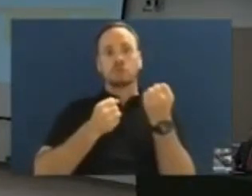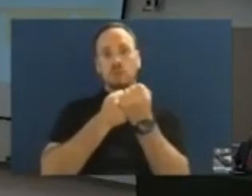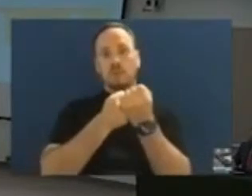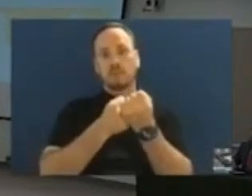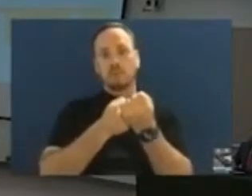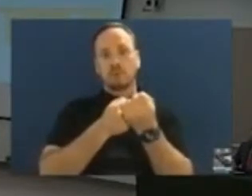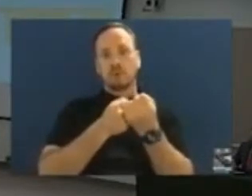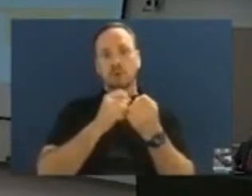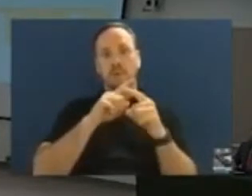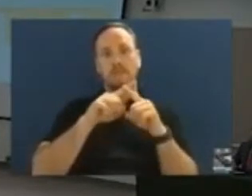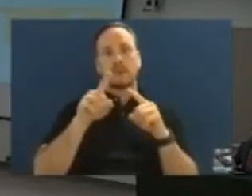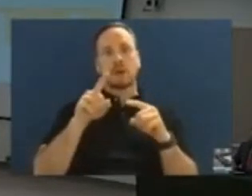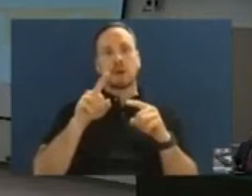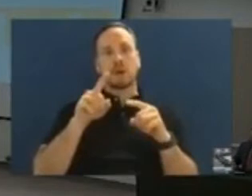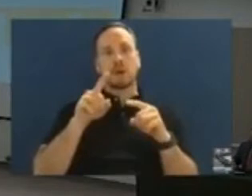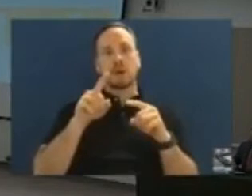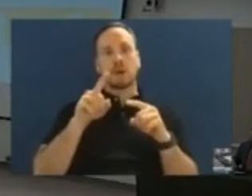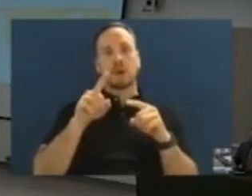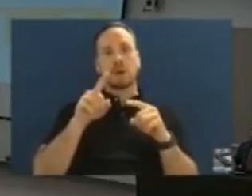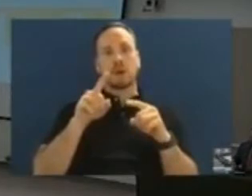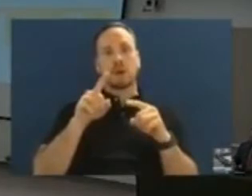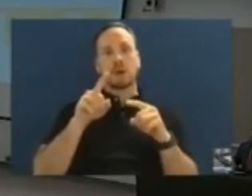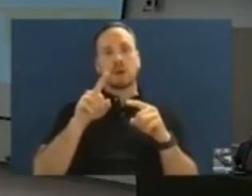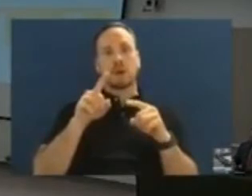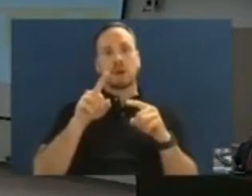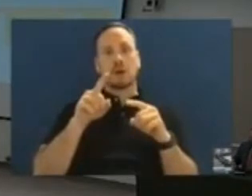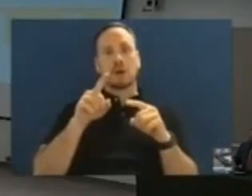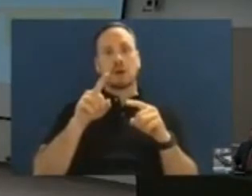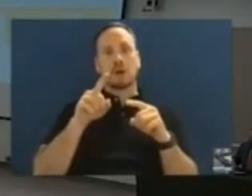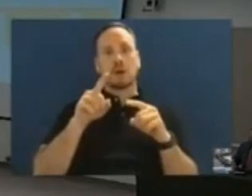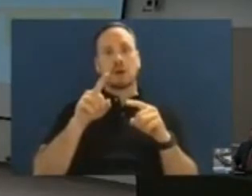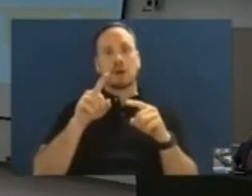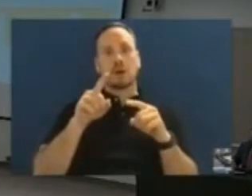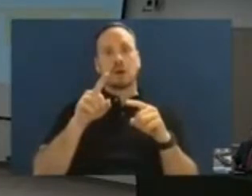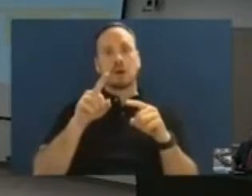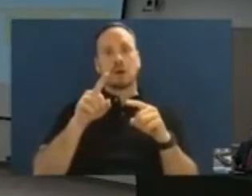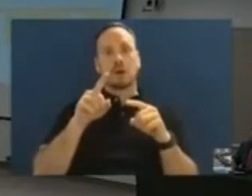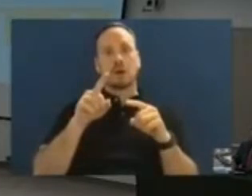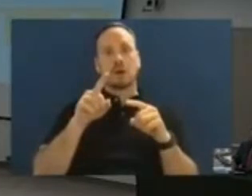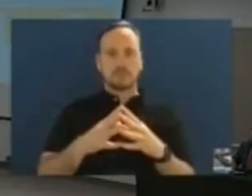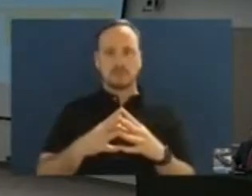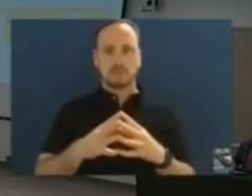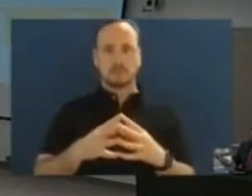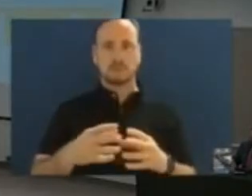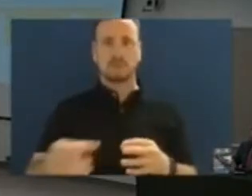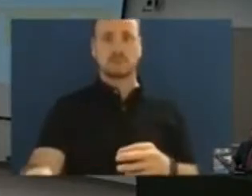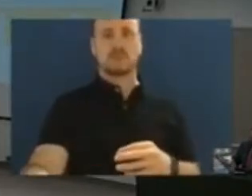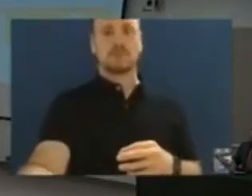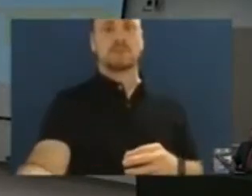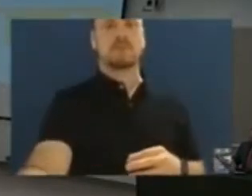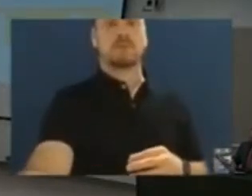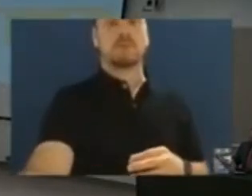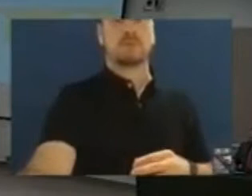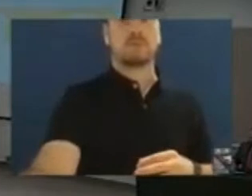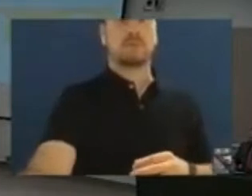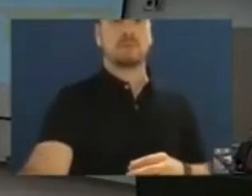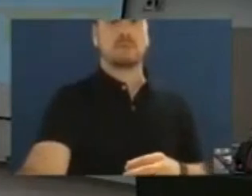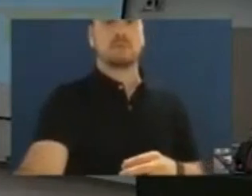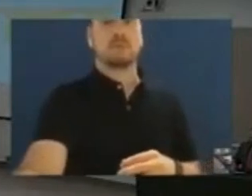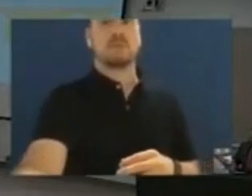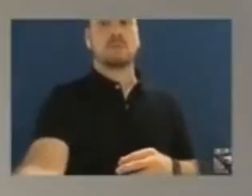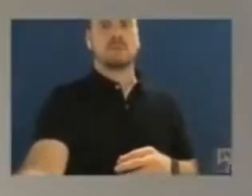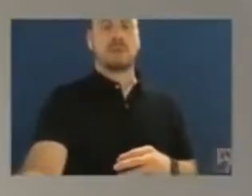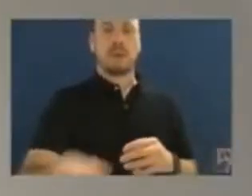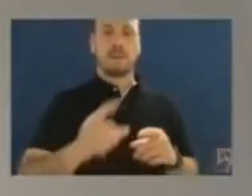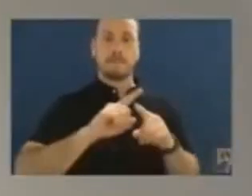pure necessity. I think that that's something that needs to be said because I don't support the narrative that this is something that's going to